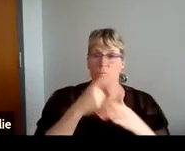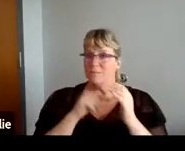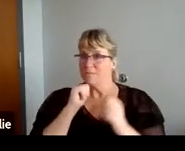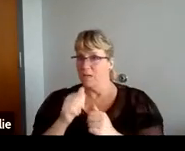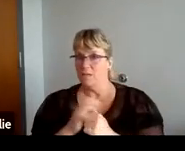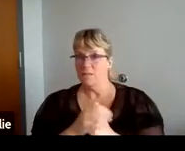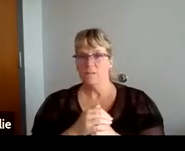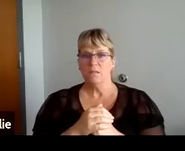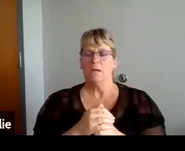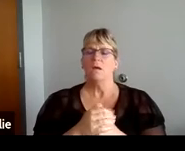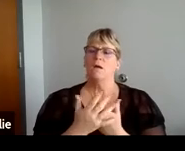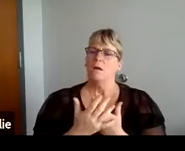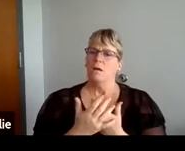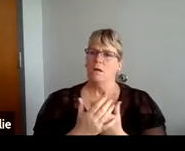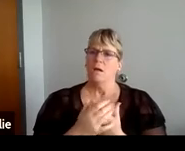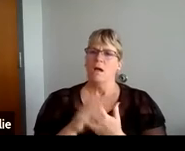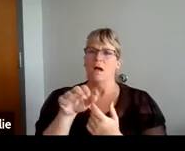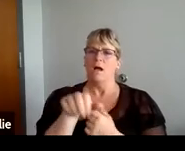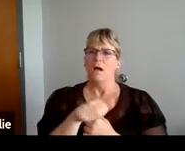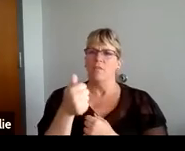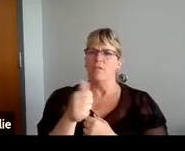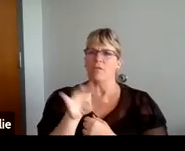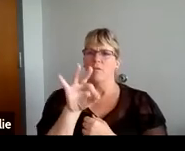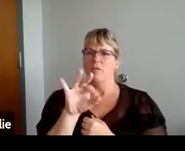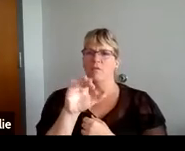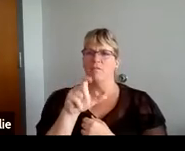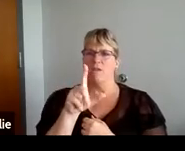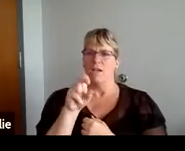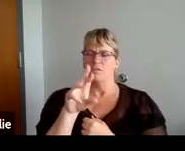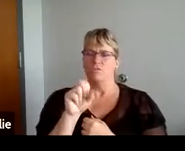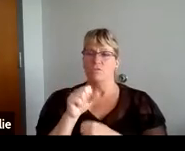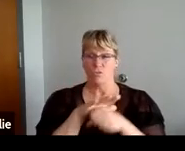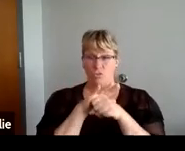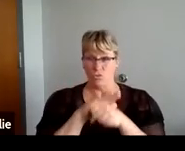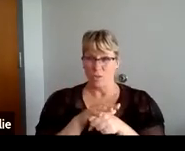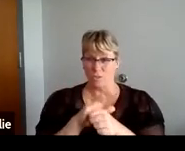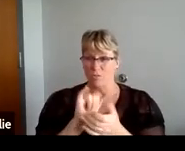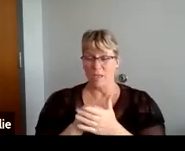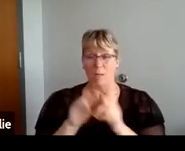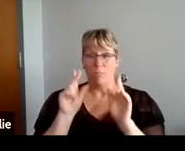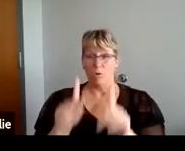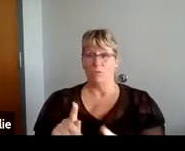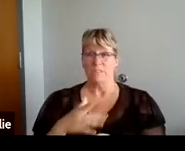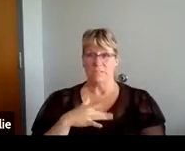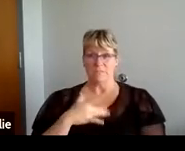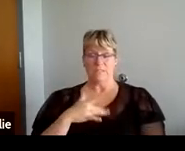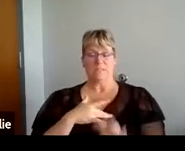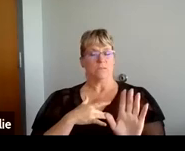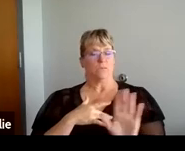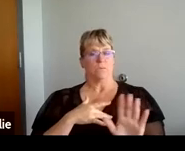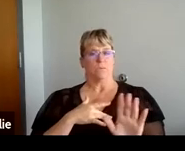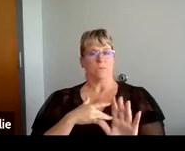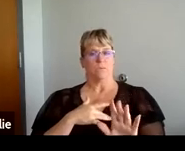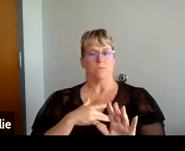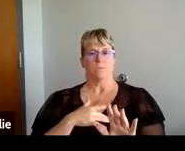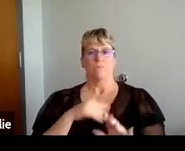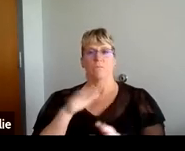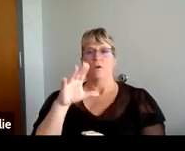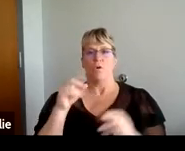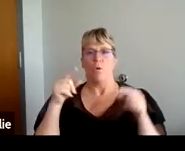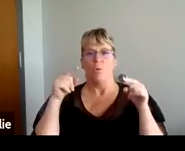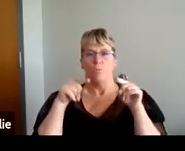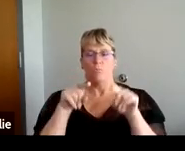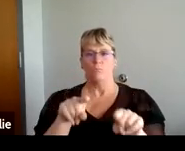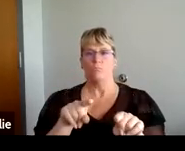We have to look at other factors. Are the stressors that the individual is under, are there comorbid needs like